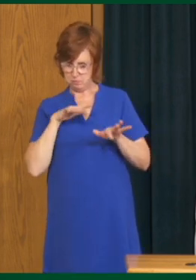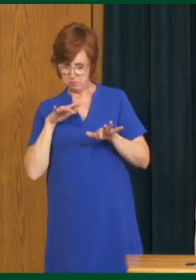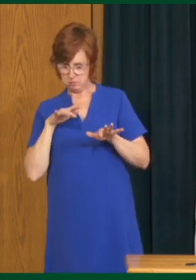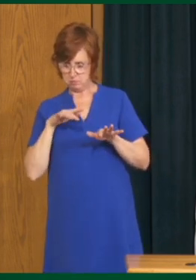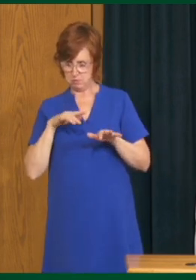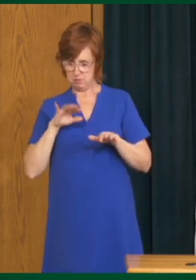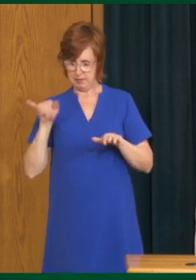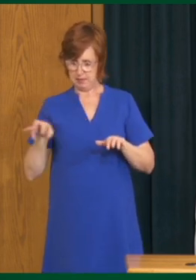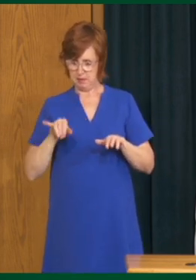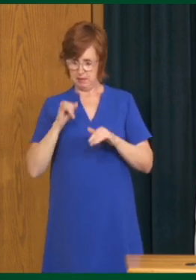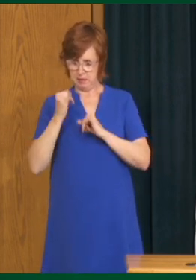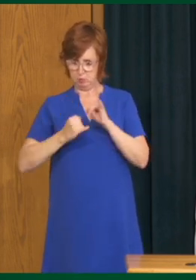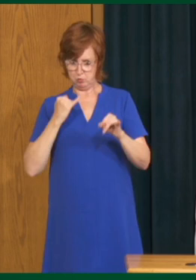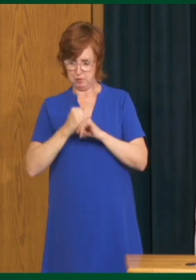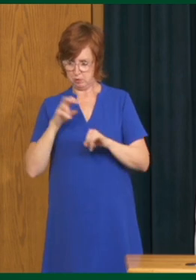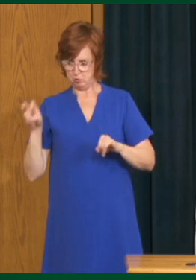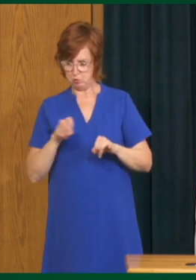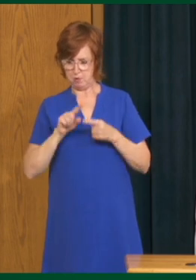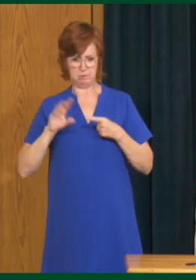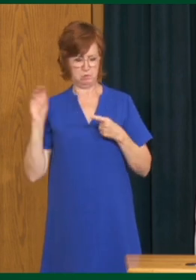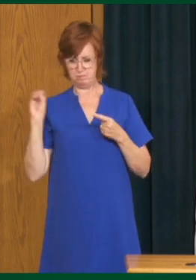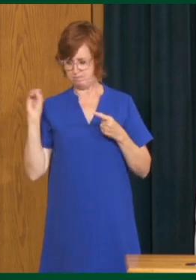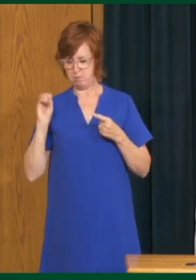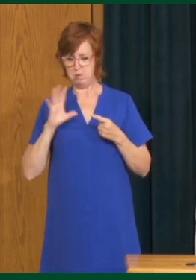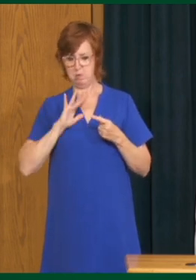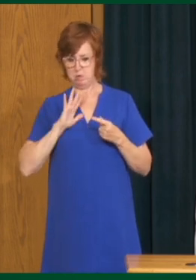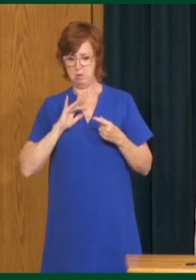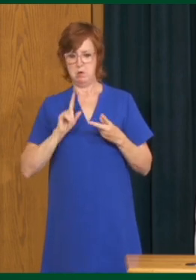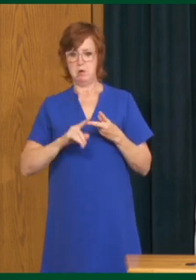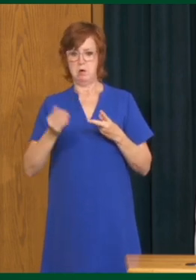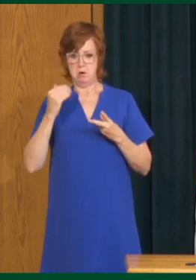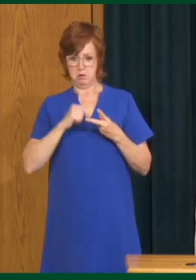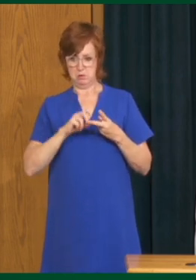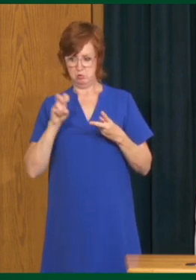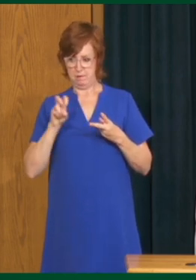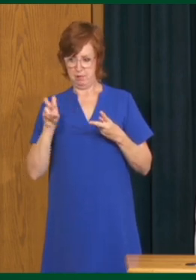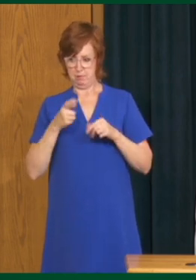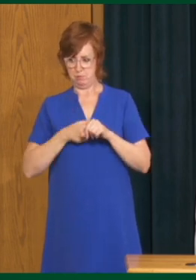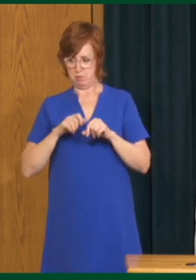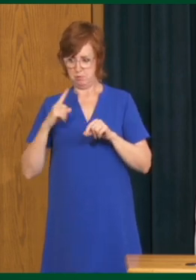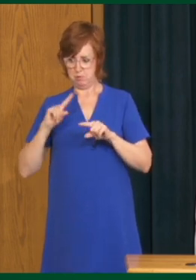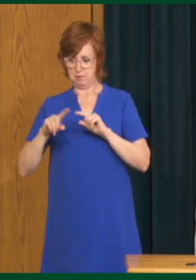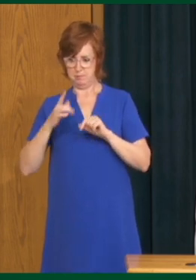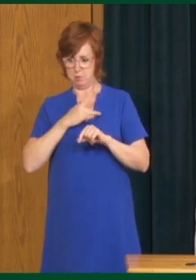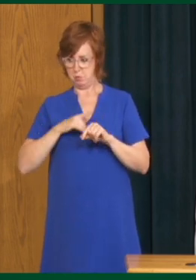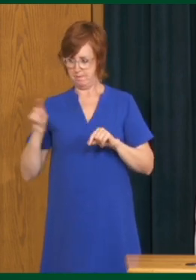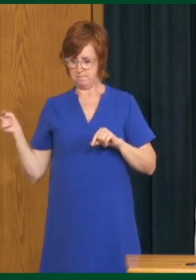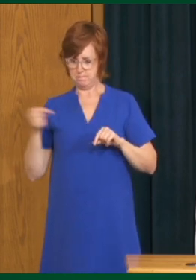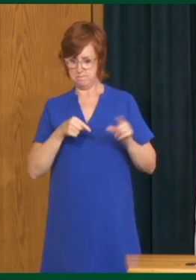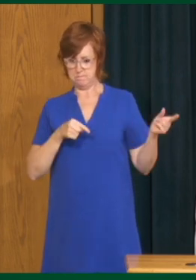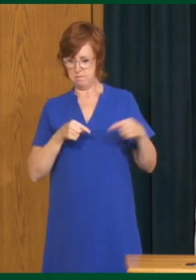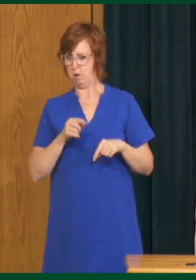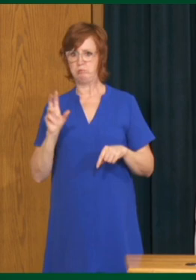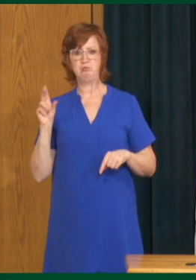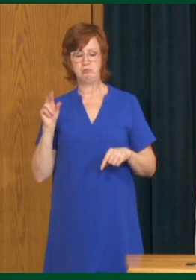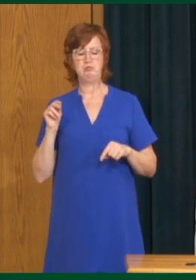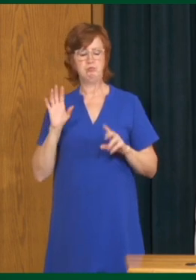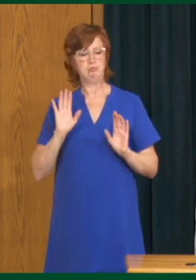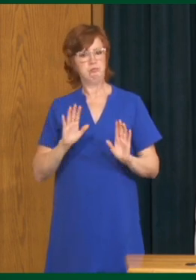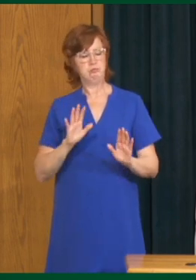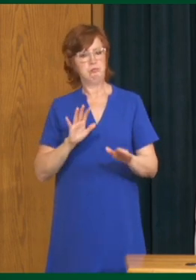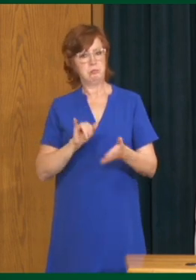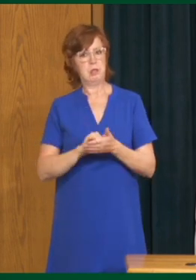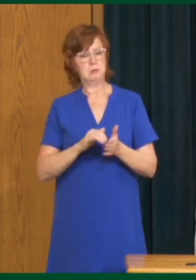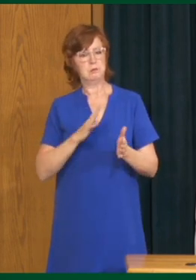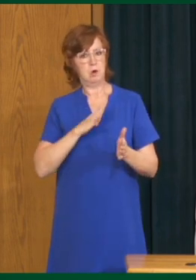to any gathering. And that's something we need to watch very closely. We expect to see that increase slightly as we reopen,